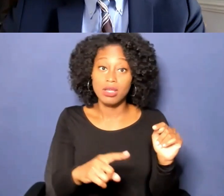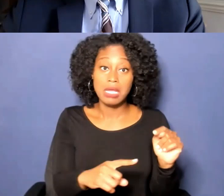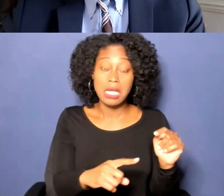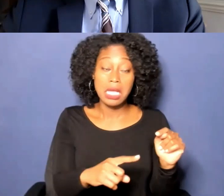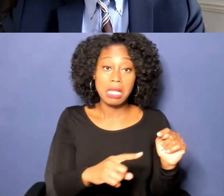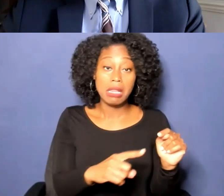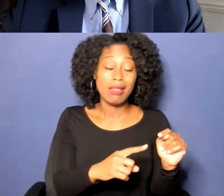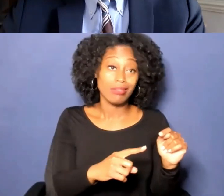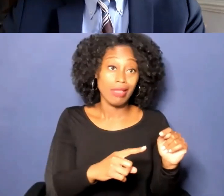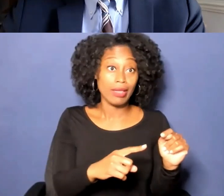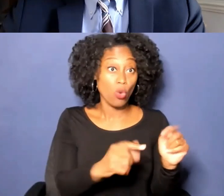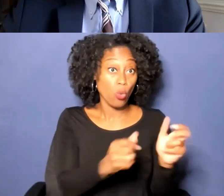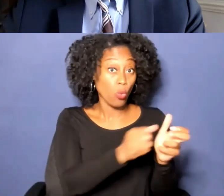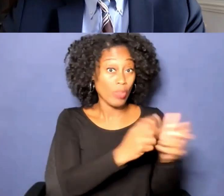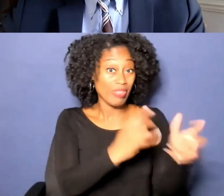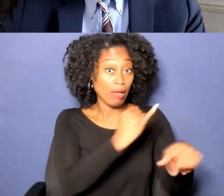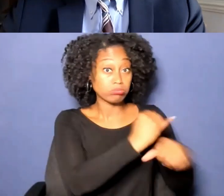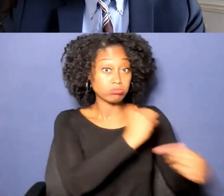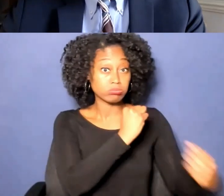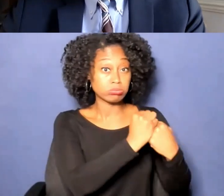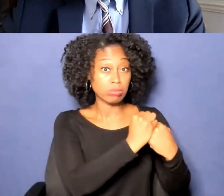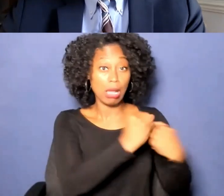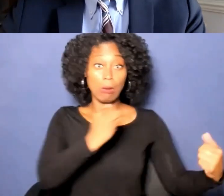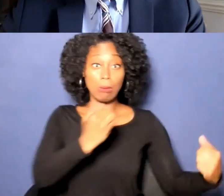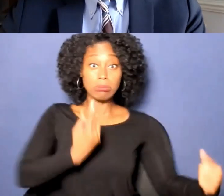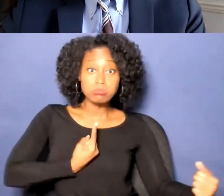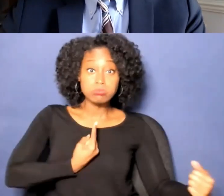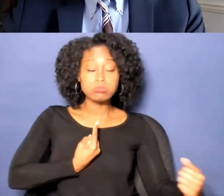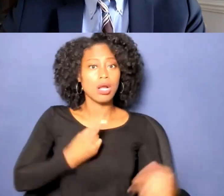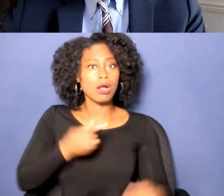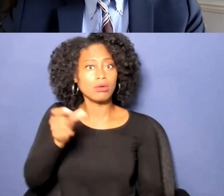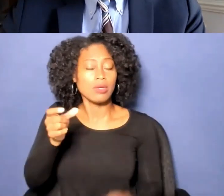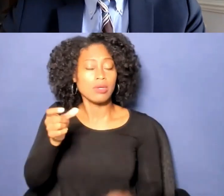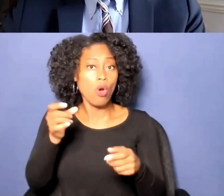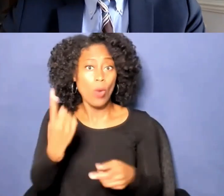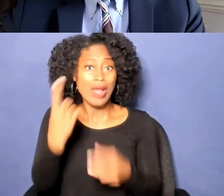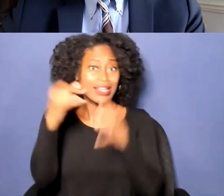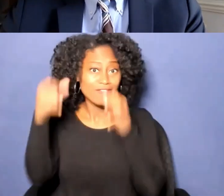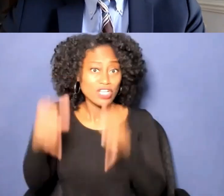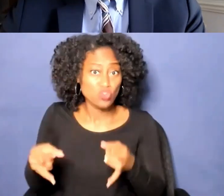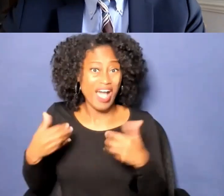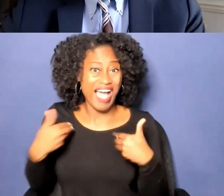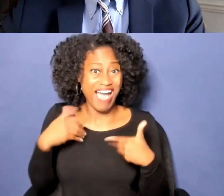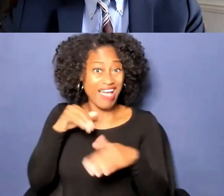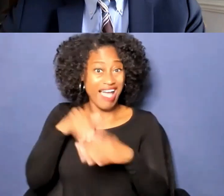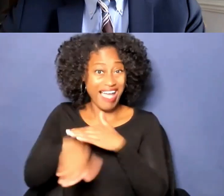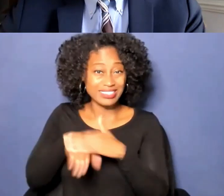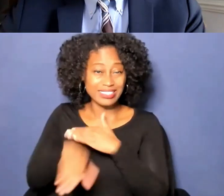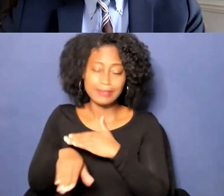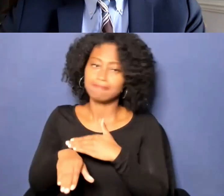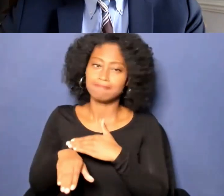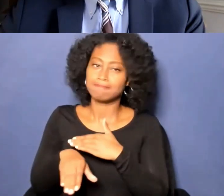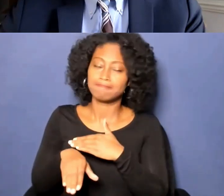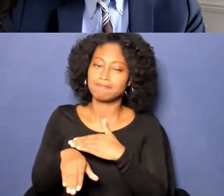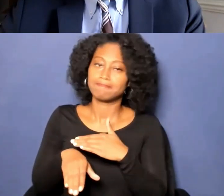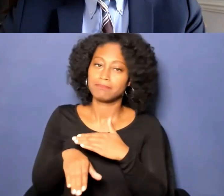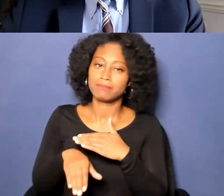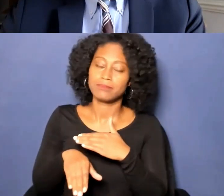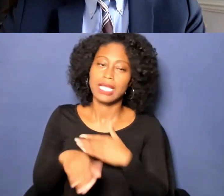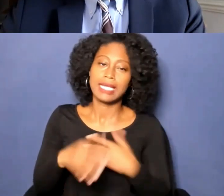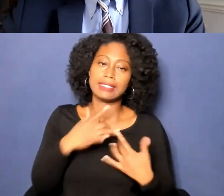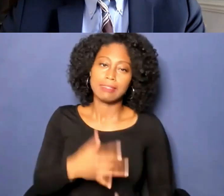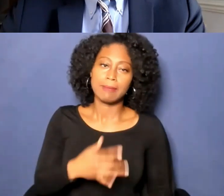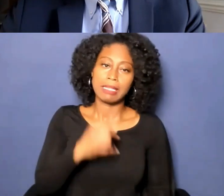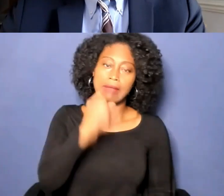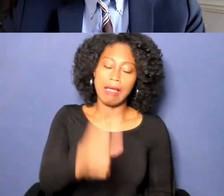usually trickles down to the investigator. There was another question about methodology, and I think that